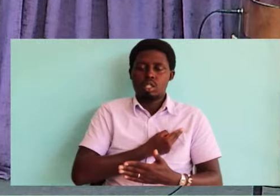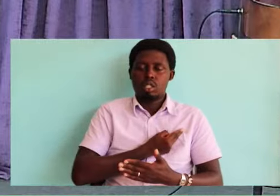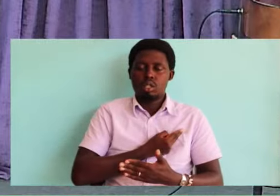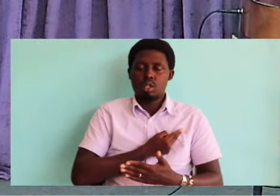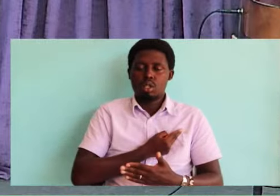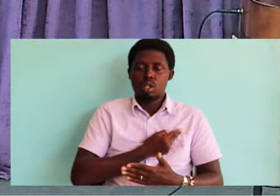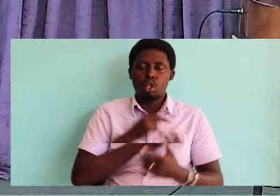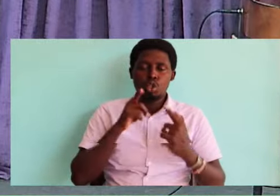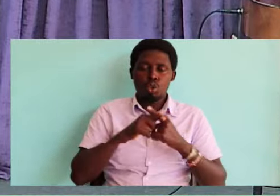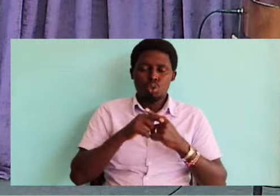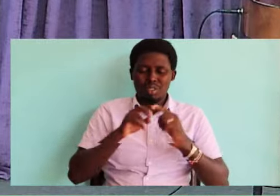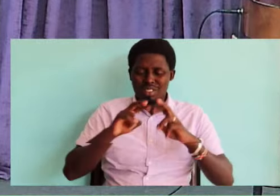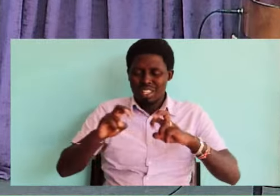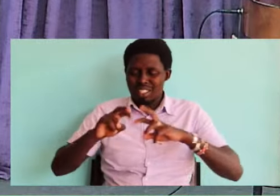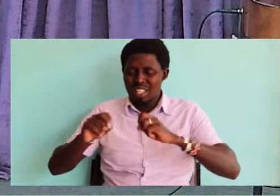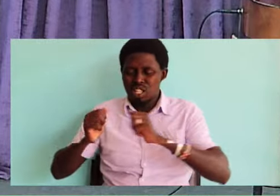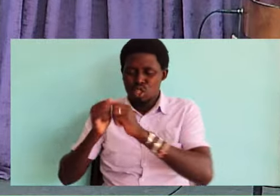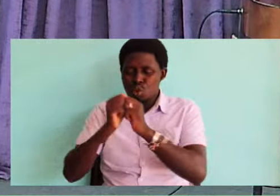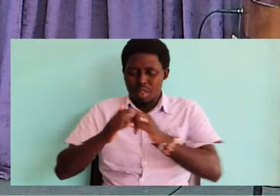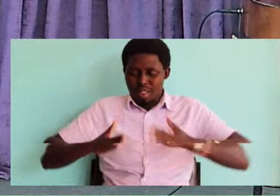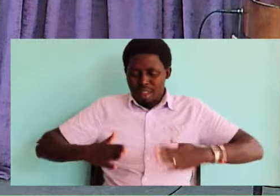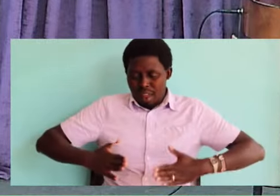to look with gratitude